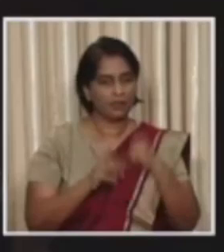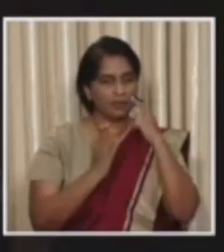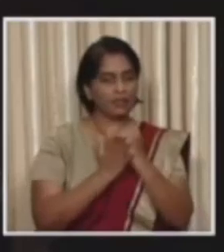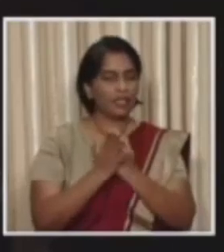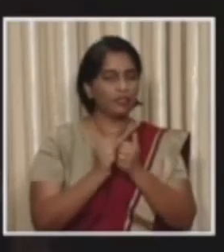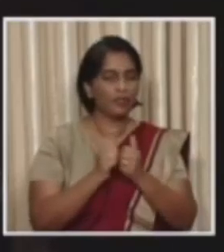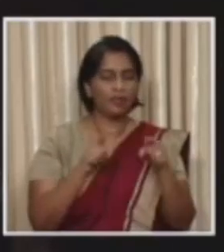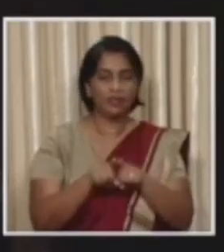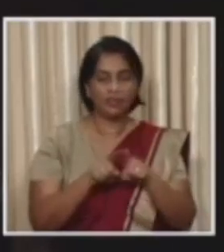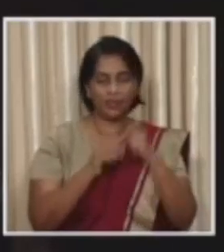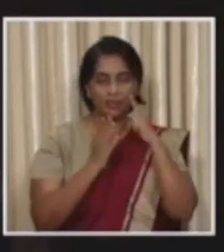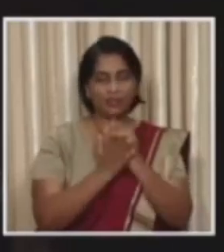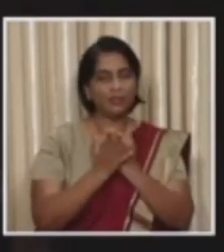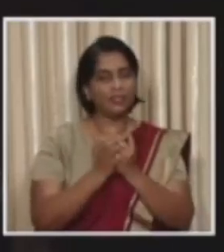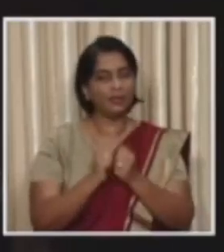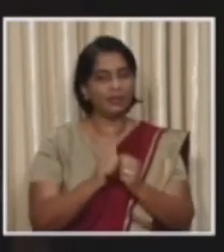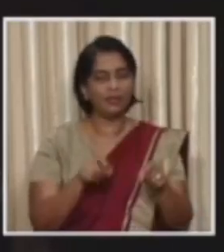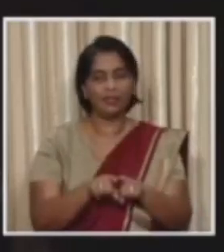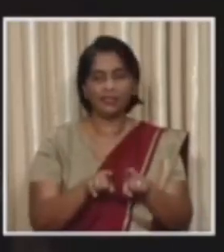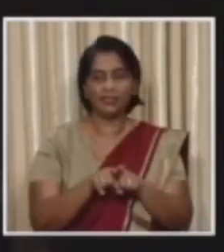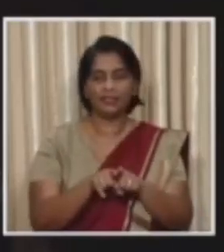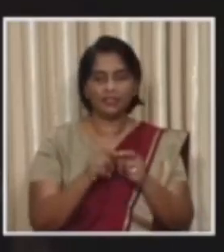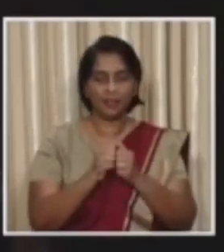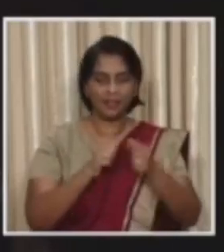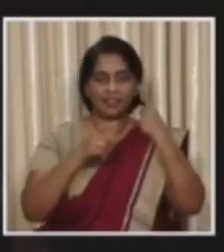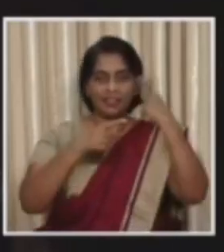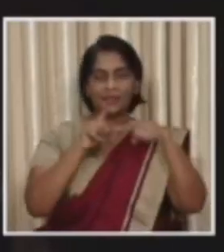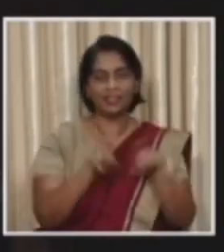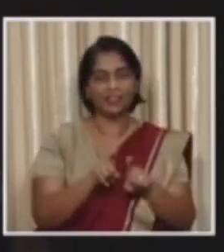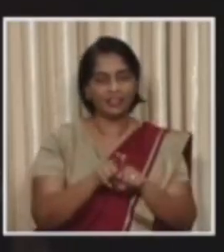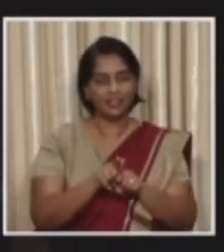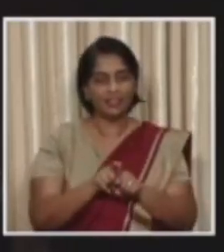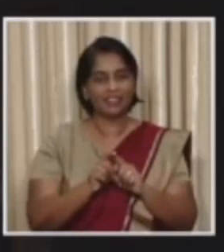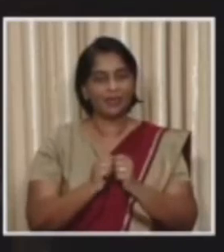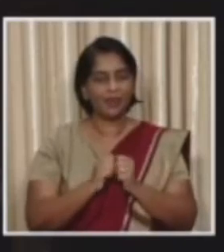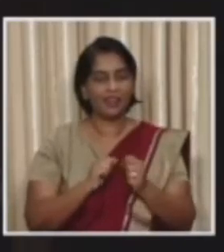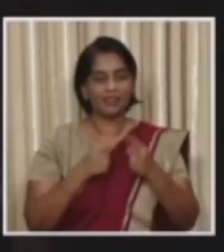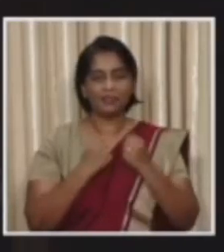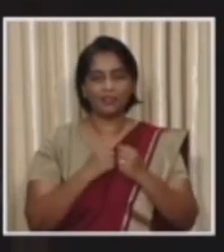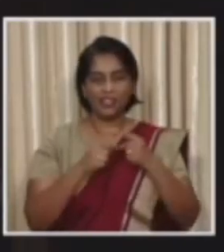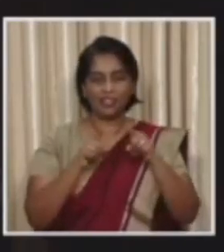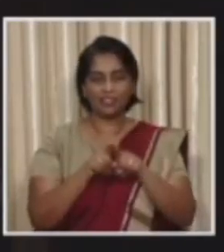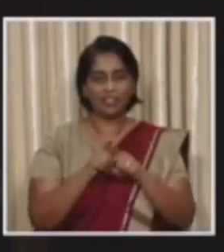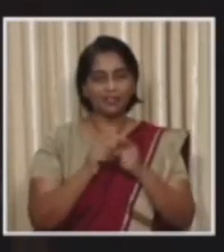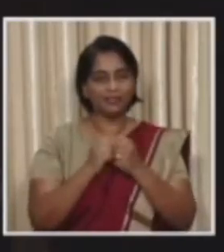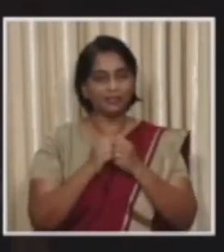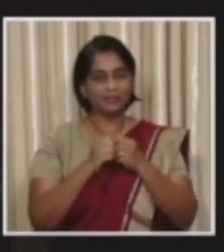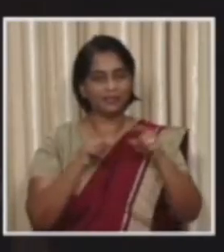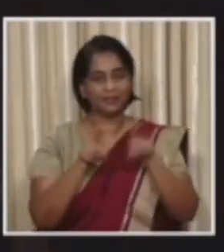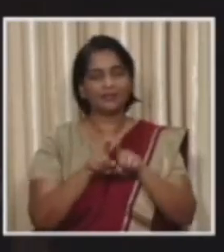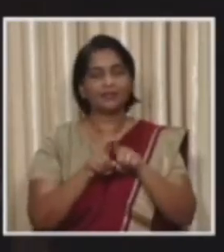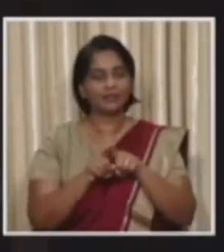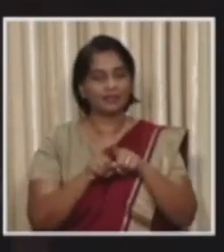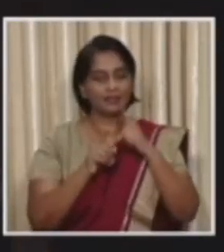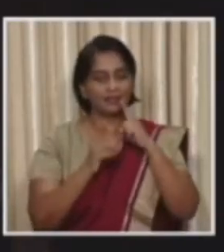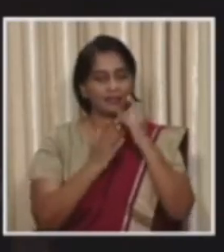Parliament? And what does that MOU stand for? And what are the limitations? We need to know. This country's citizens need to know those